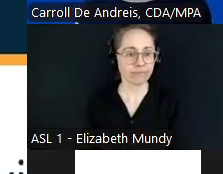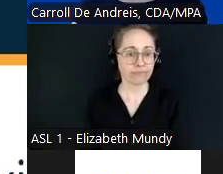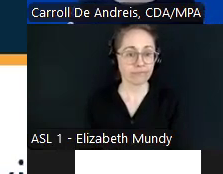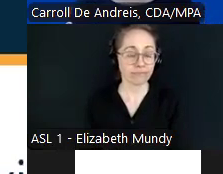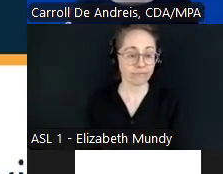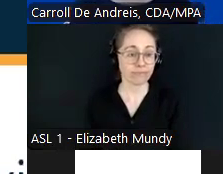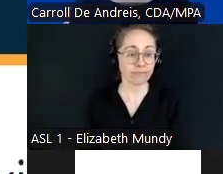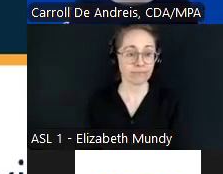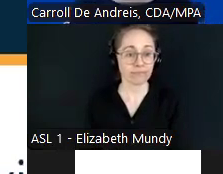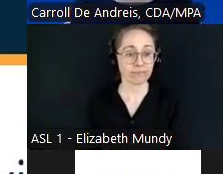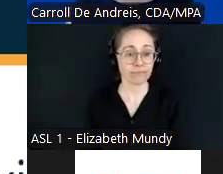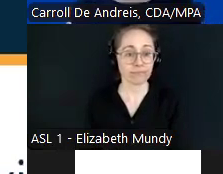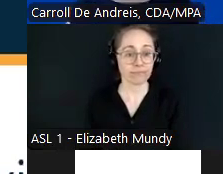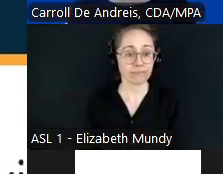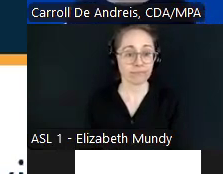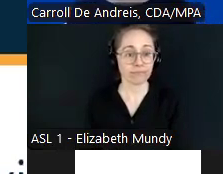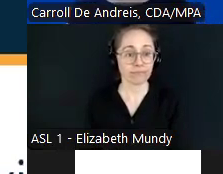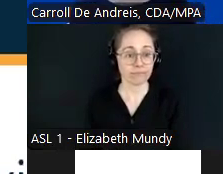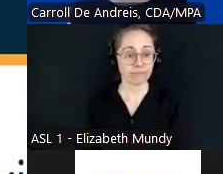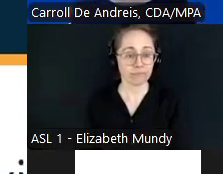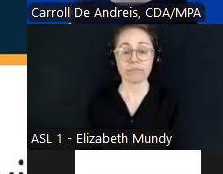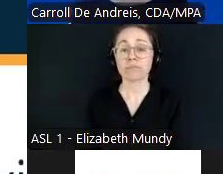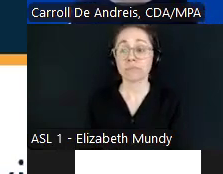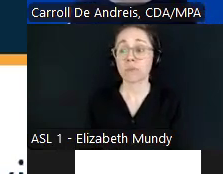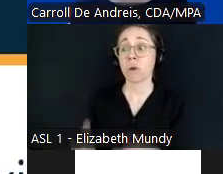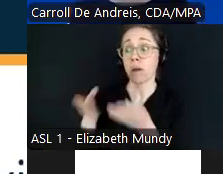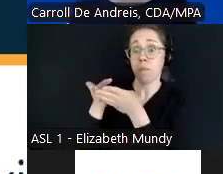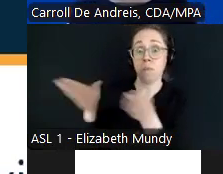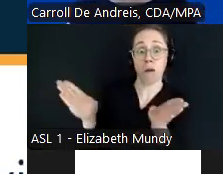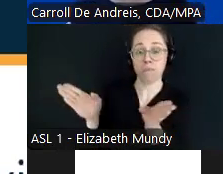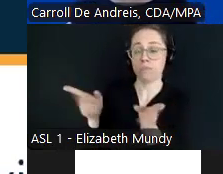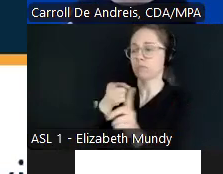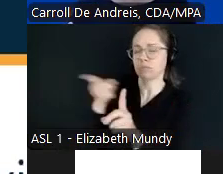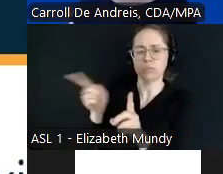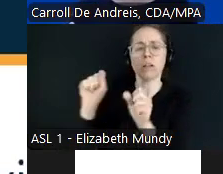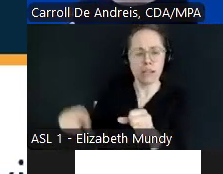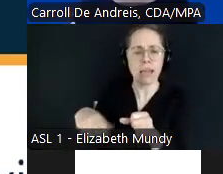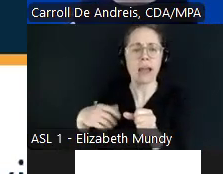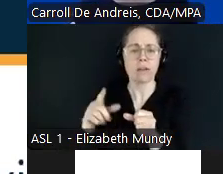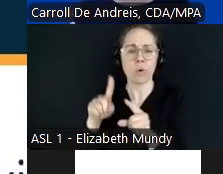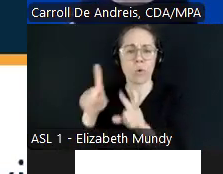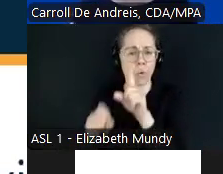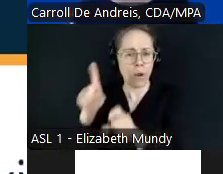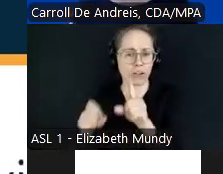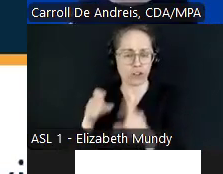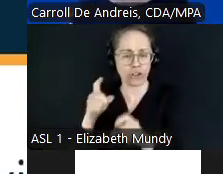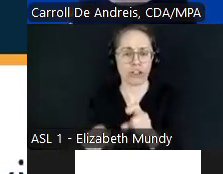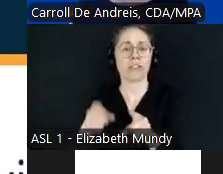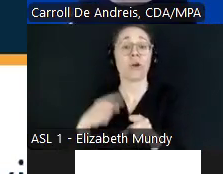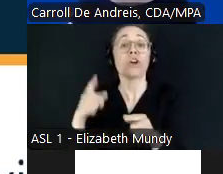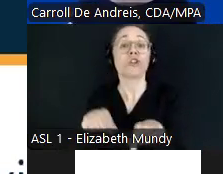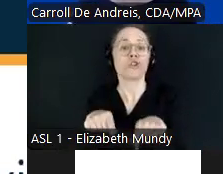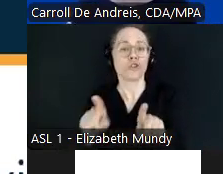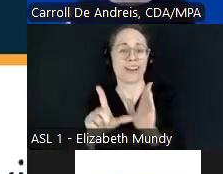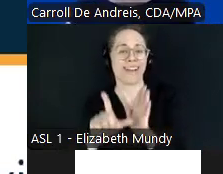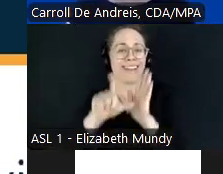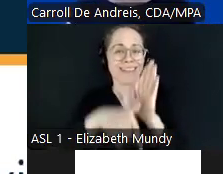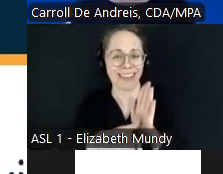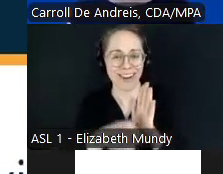But we do invite the public to provide comments during the public comment period on the agenda. So please hold those